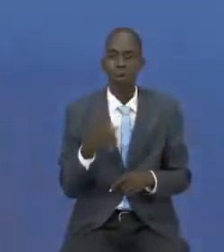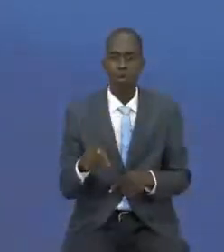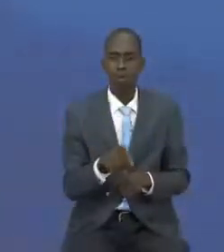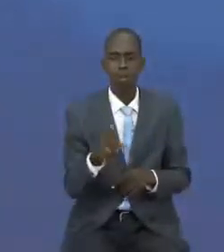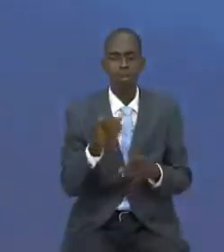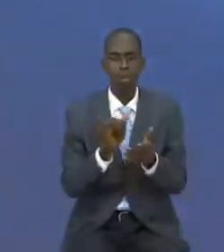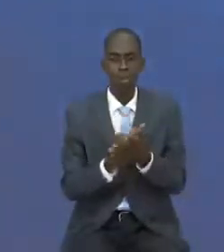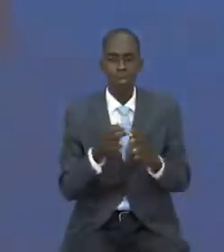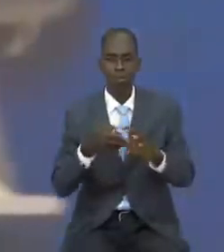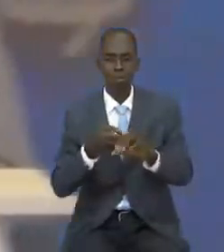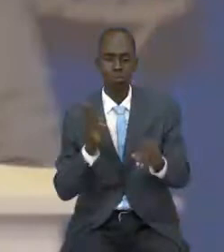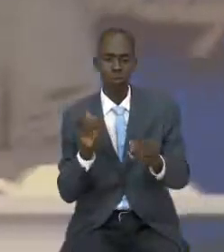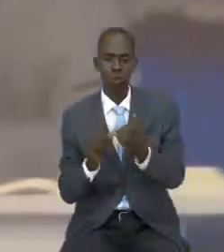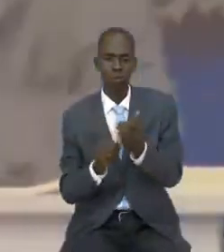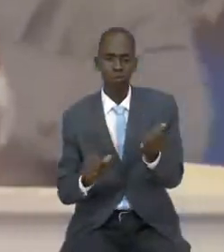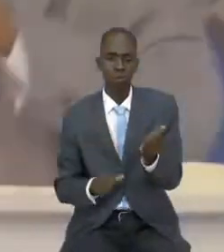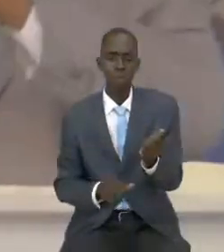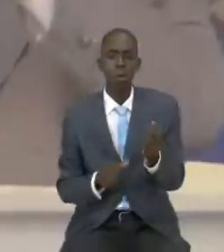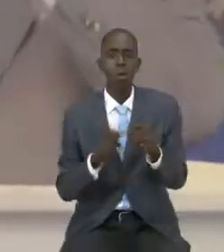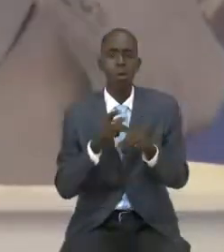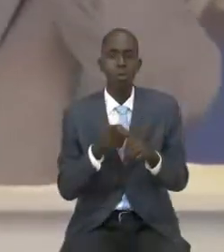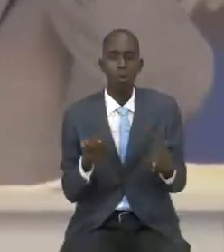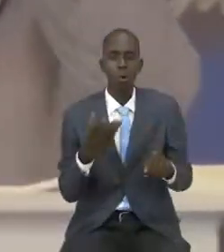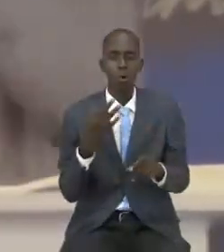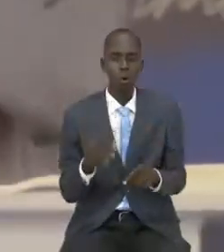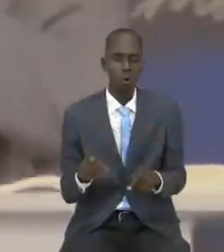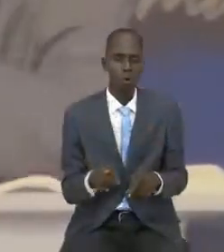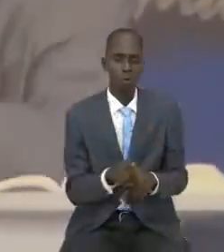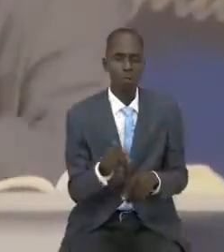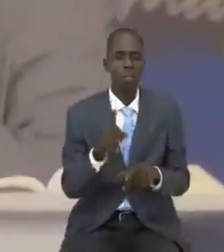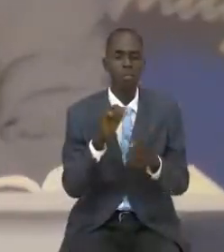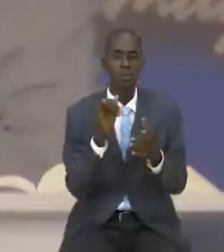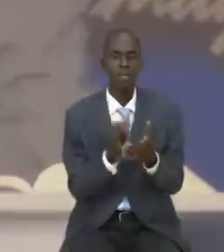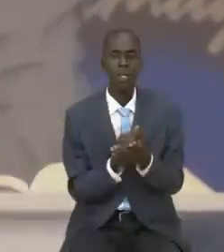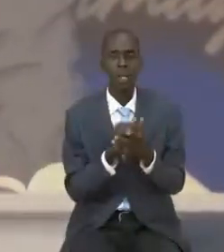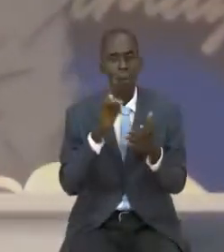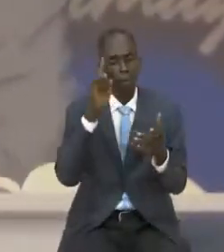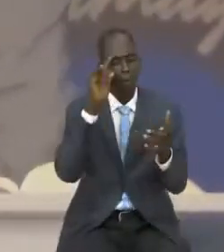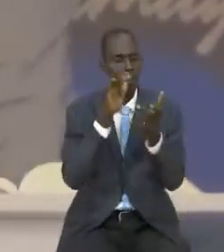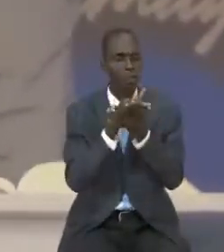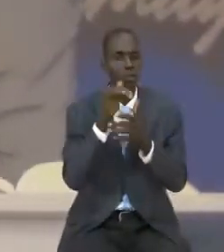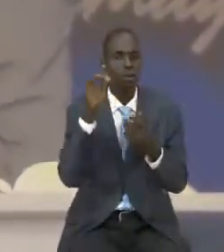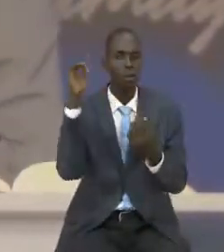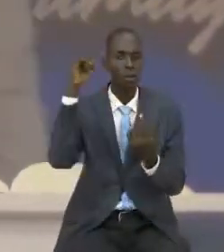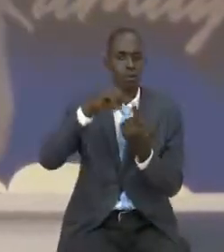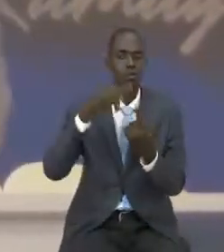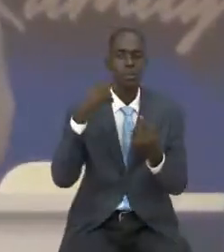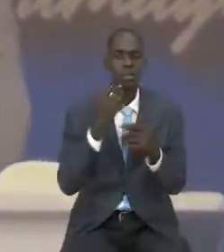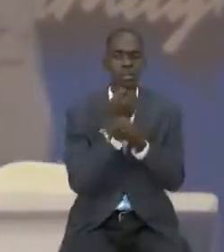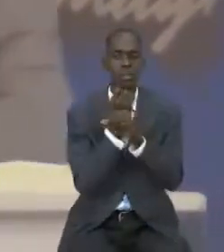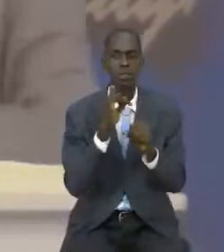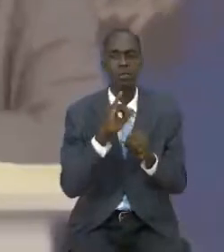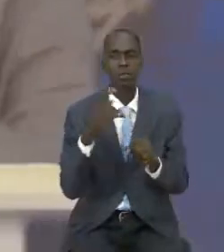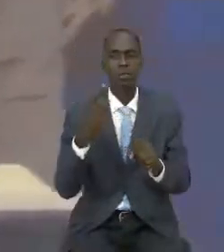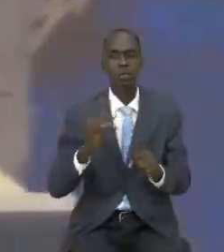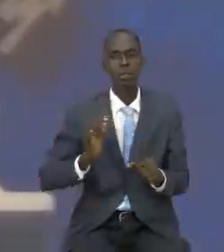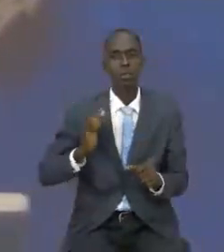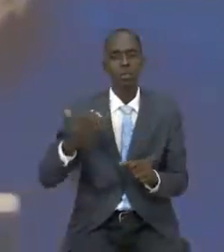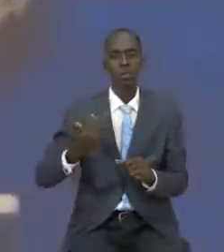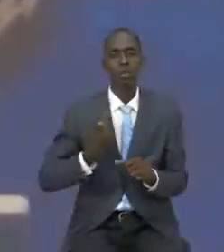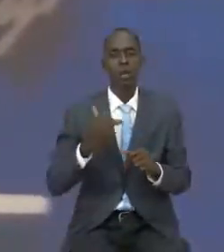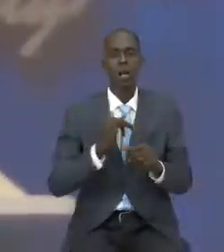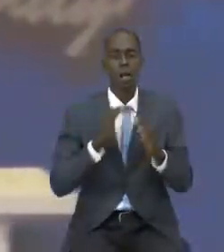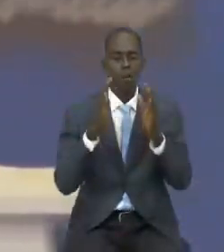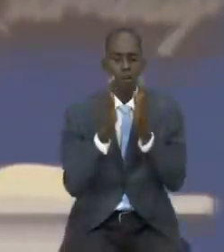unto perdition, but of them that believe to the saving of the soul. I pray the grace